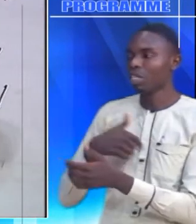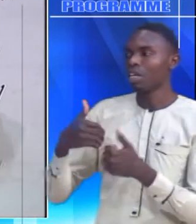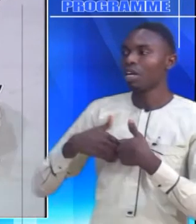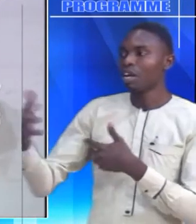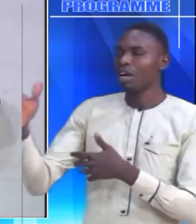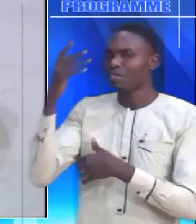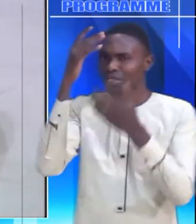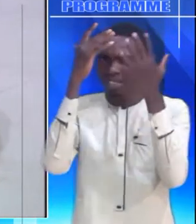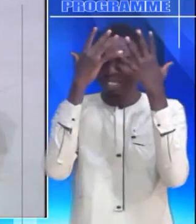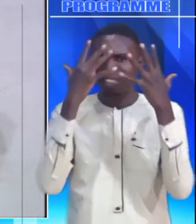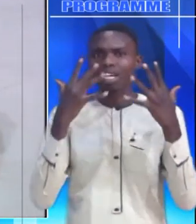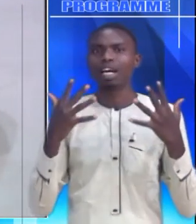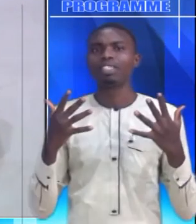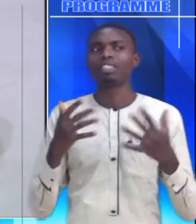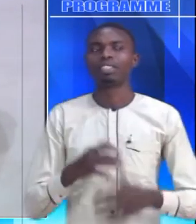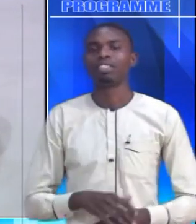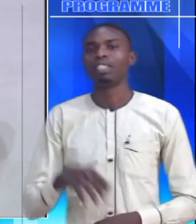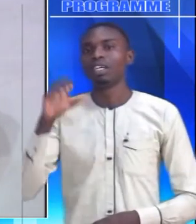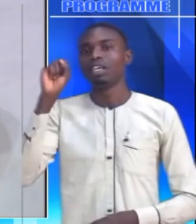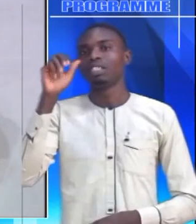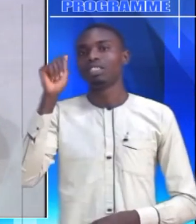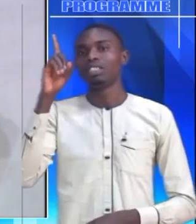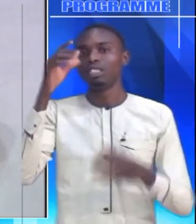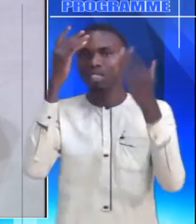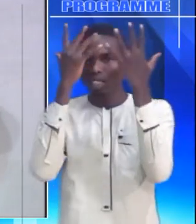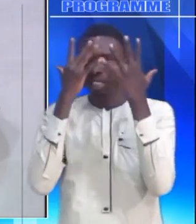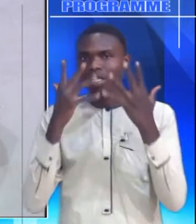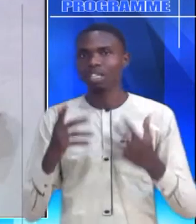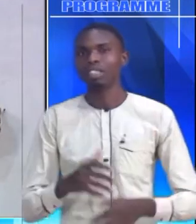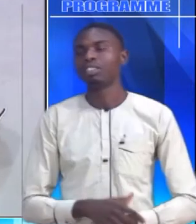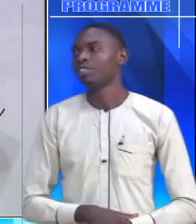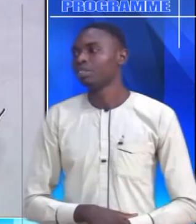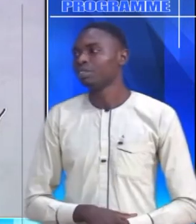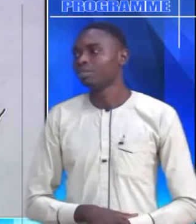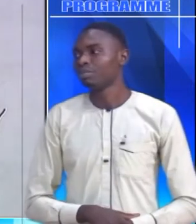Sad. See how it is pronounced. Sad.